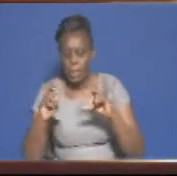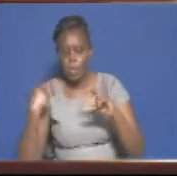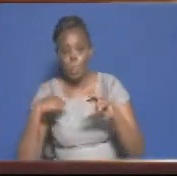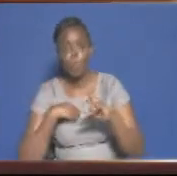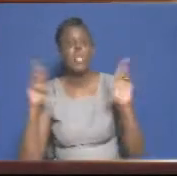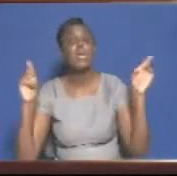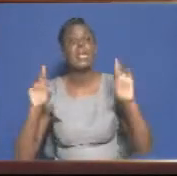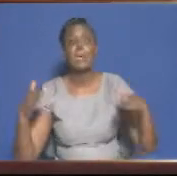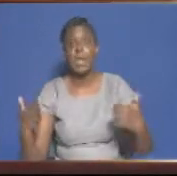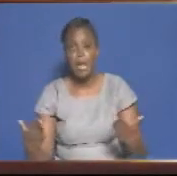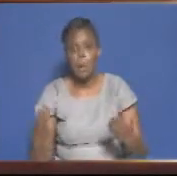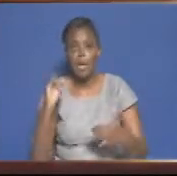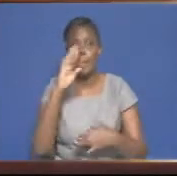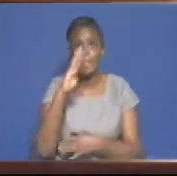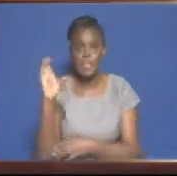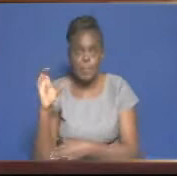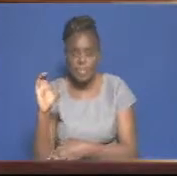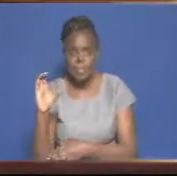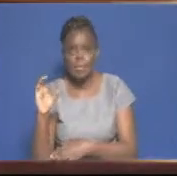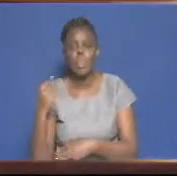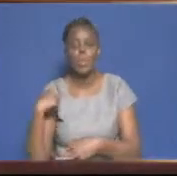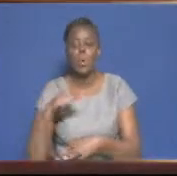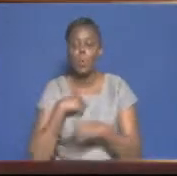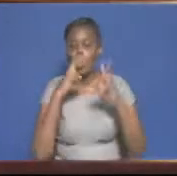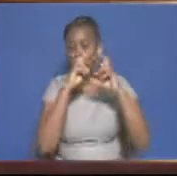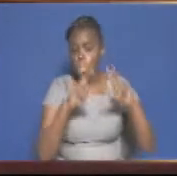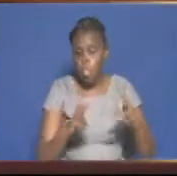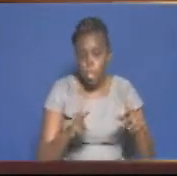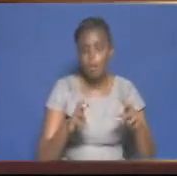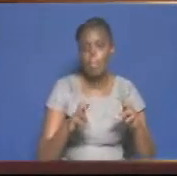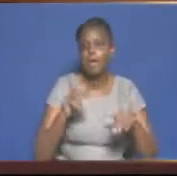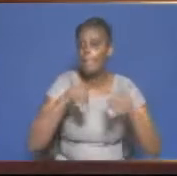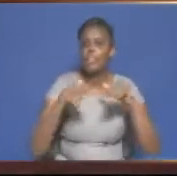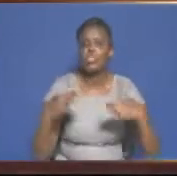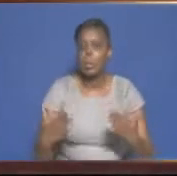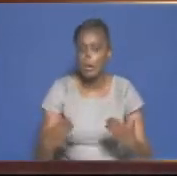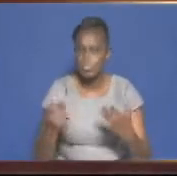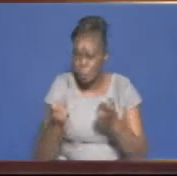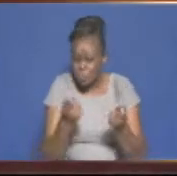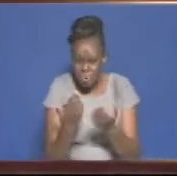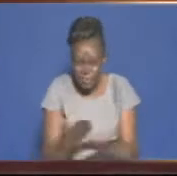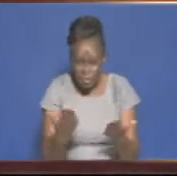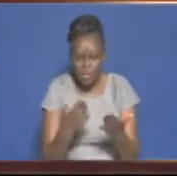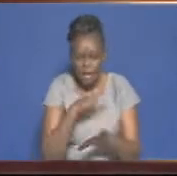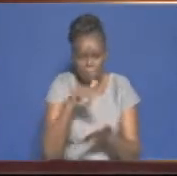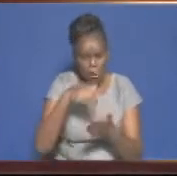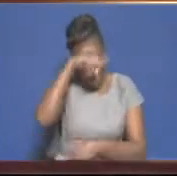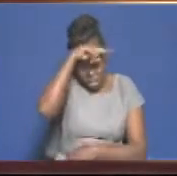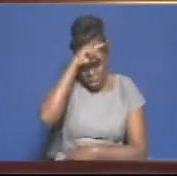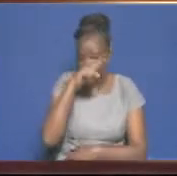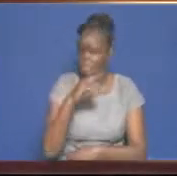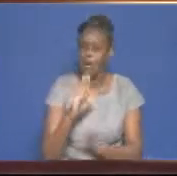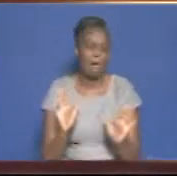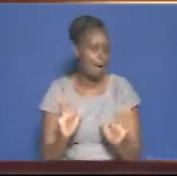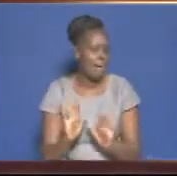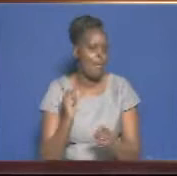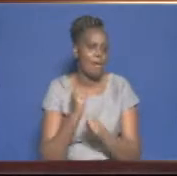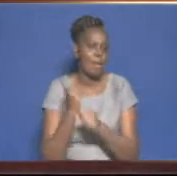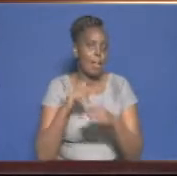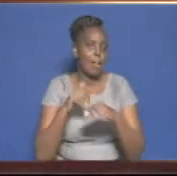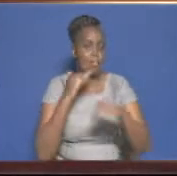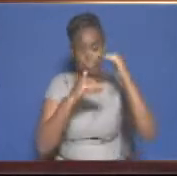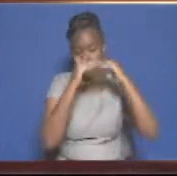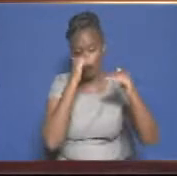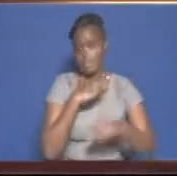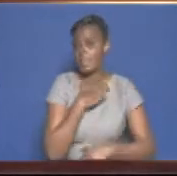IBC? Check for us. How prepared are we to do elections? Not these small things of degrees and what. Let those ones be done by the universities, Mr.